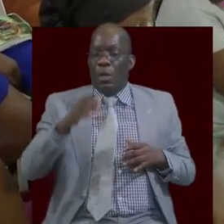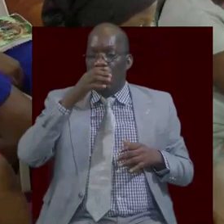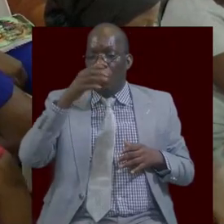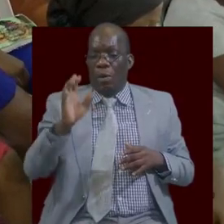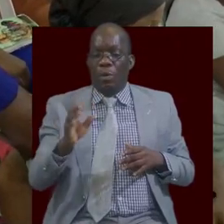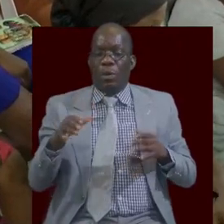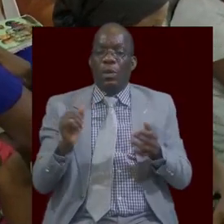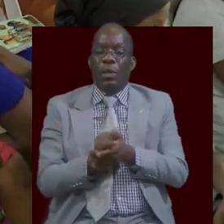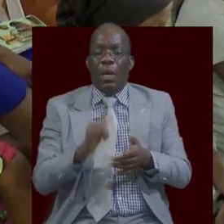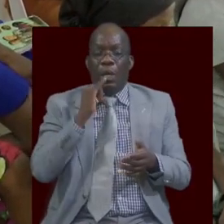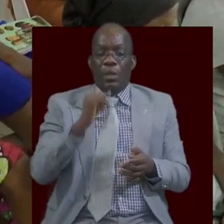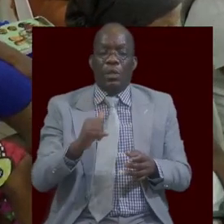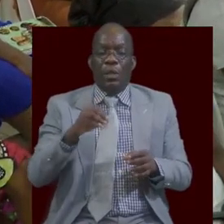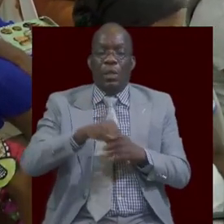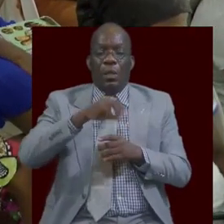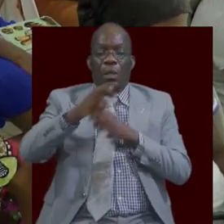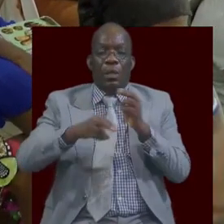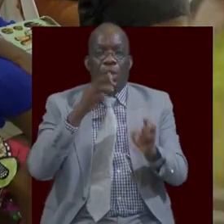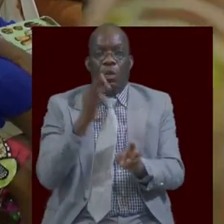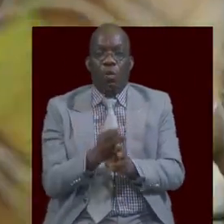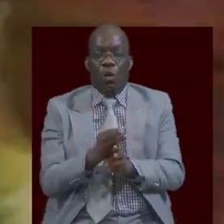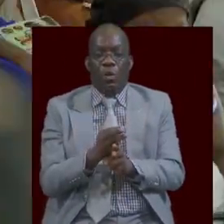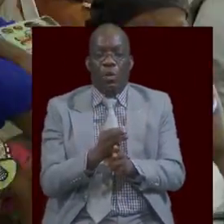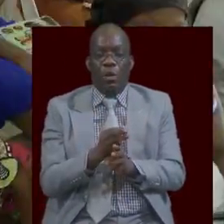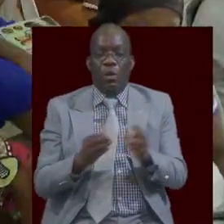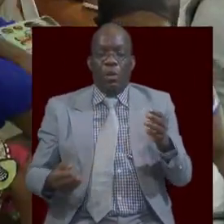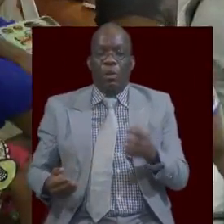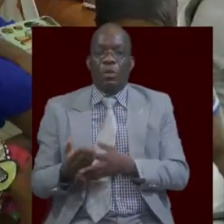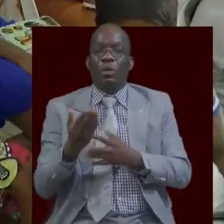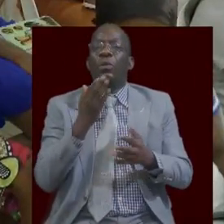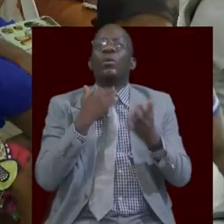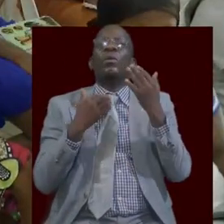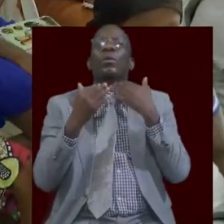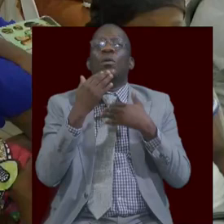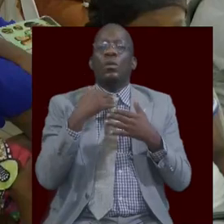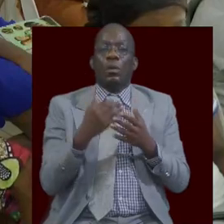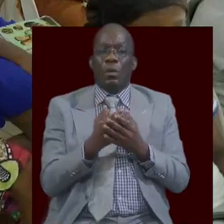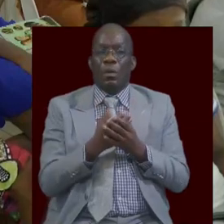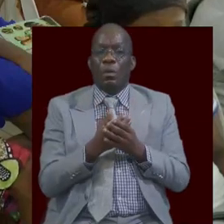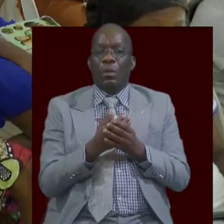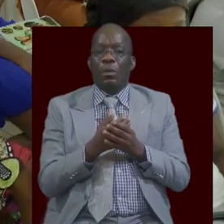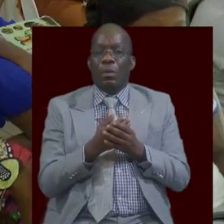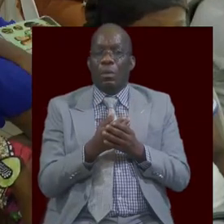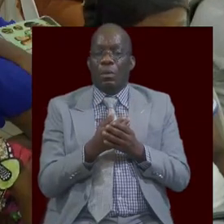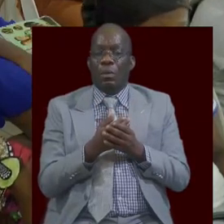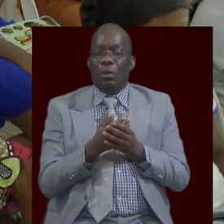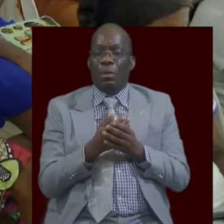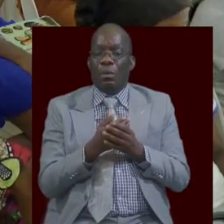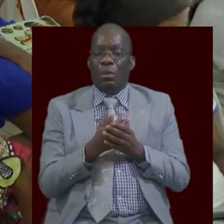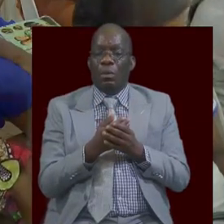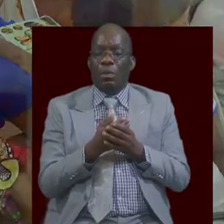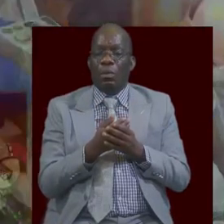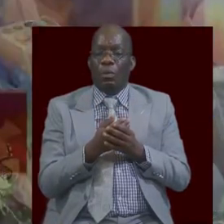that is in the world through lust. What does this start? It